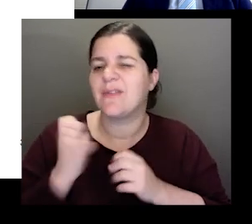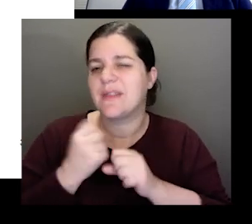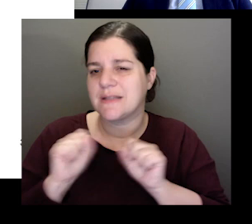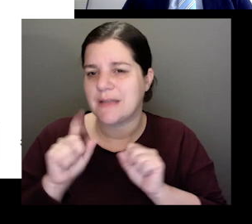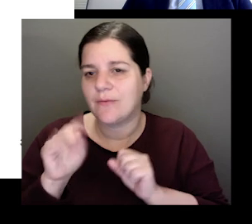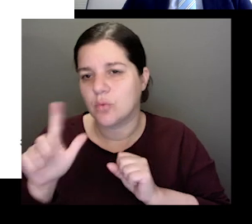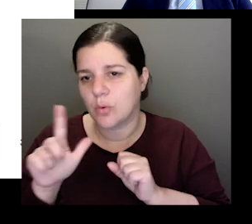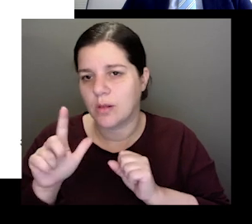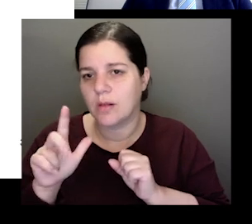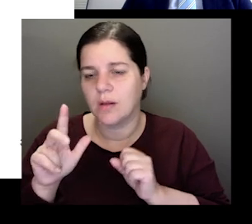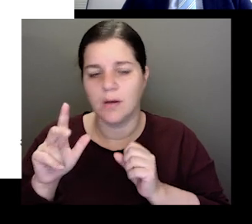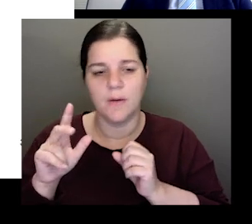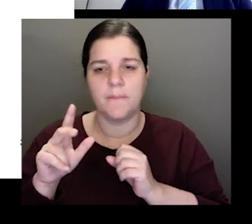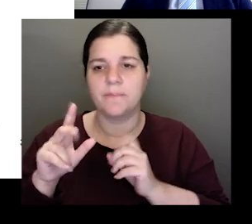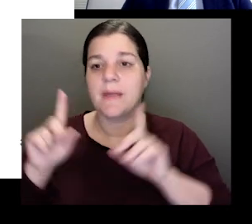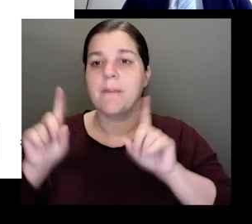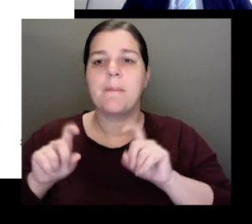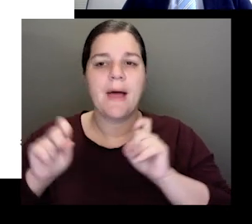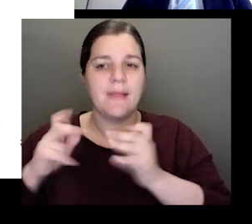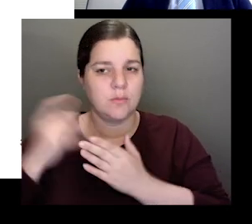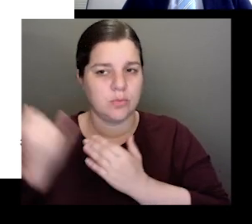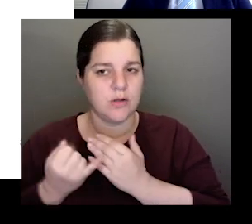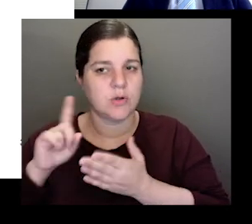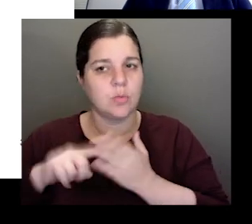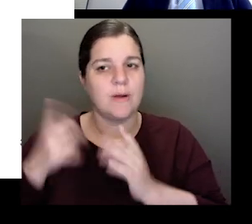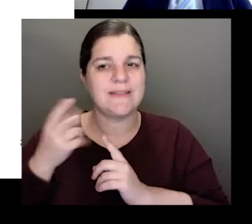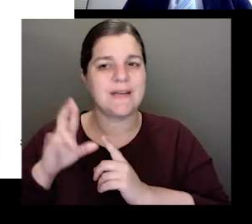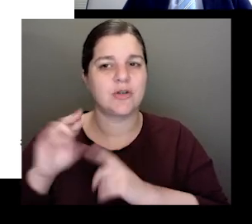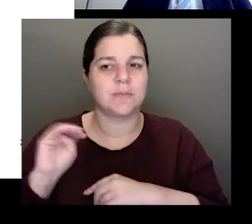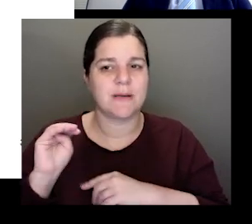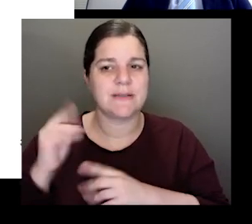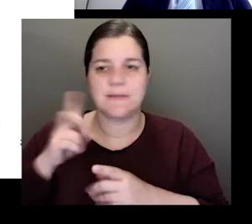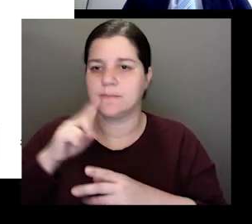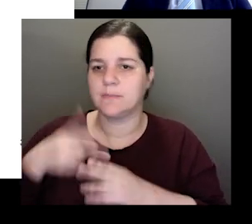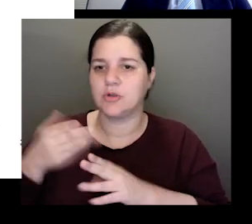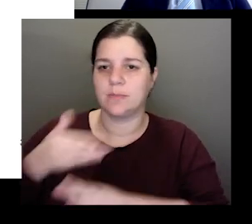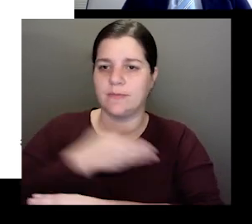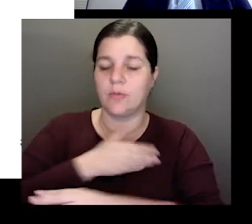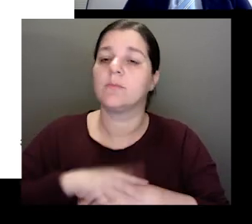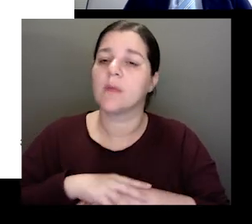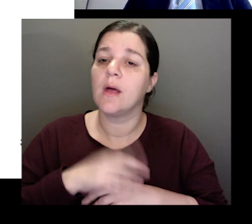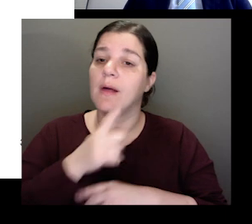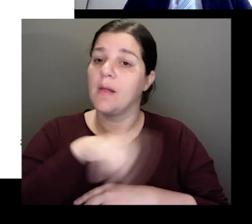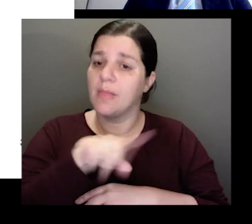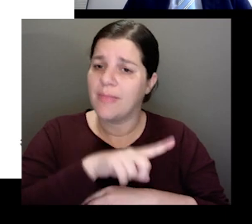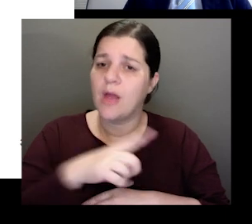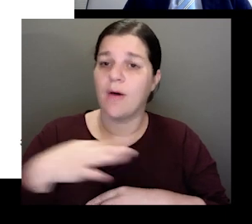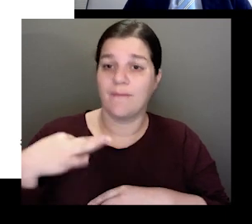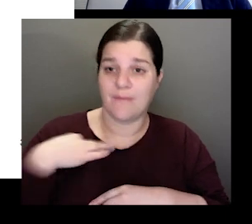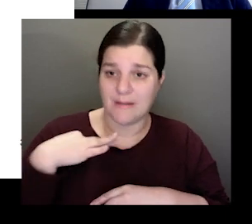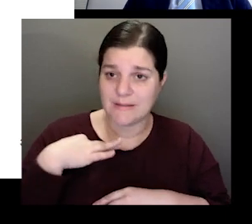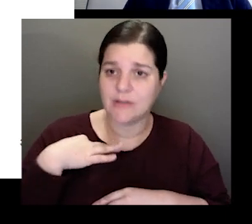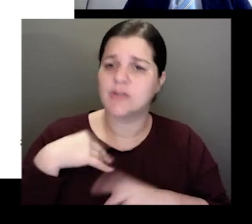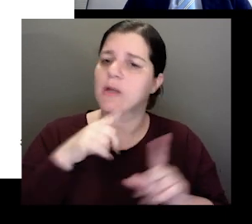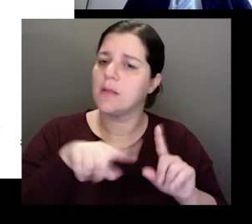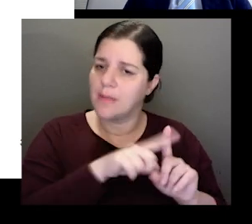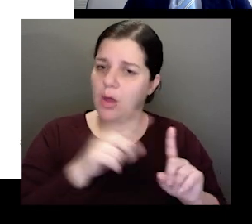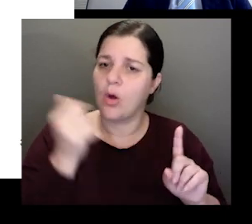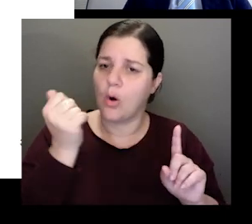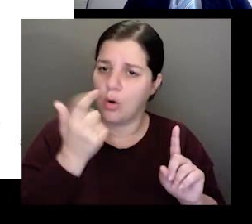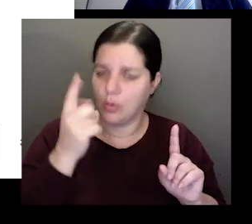project Dr. Mussington mentioned previously. Our members are volunteers. They are respected professionals in their field who are committed to